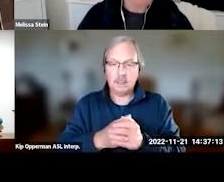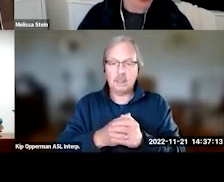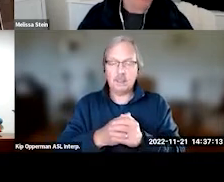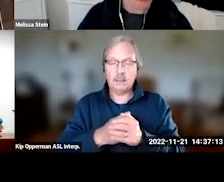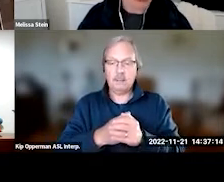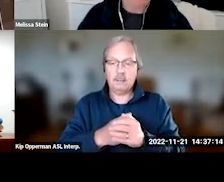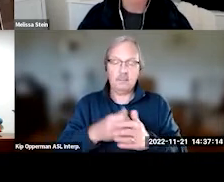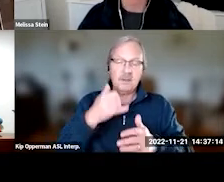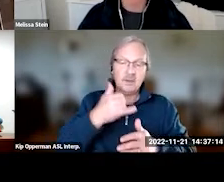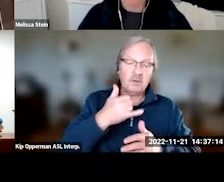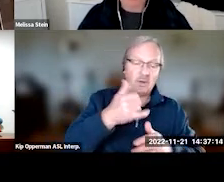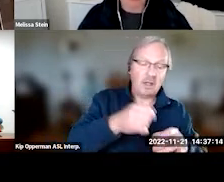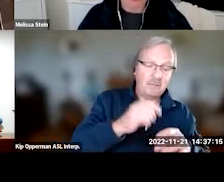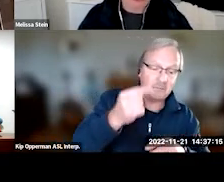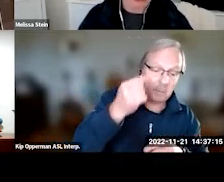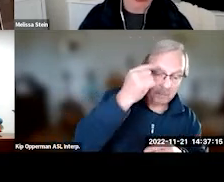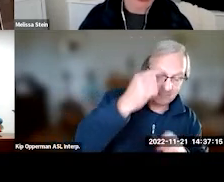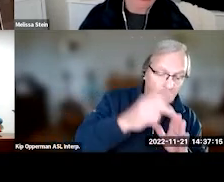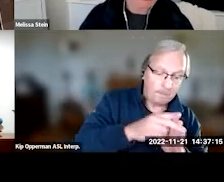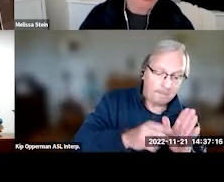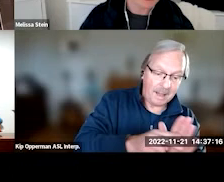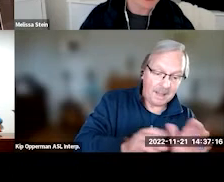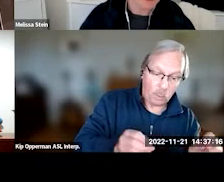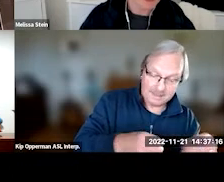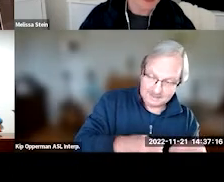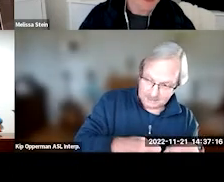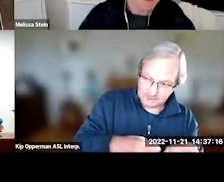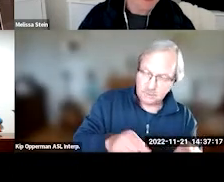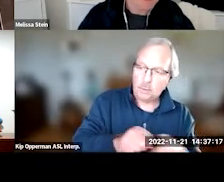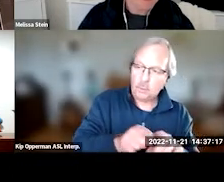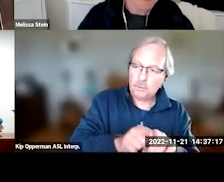from government policy organizations.